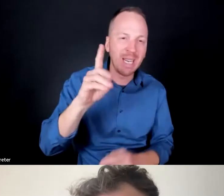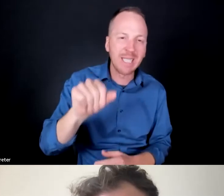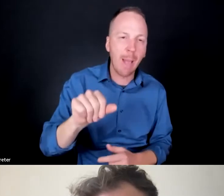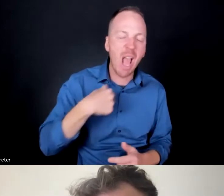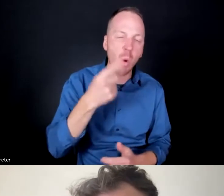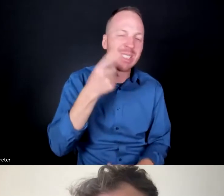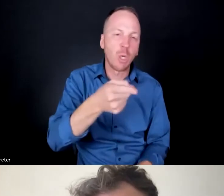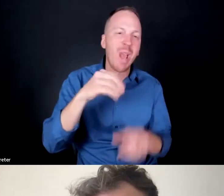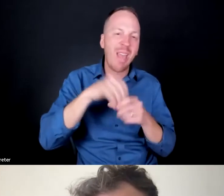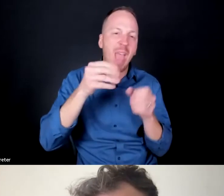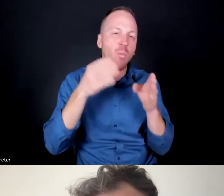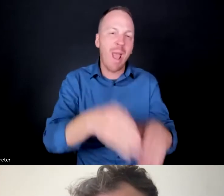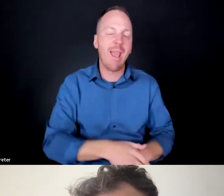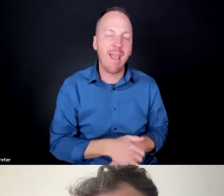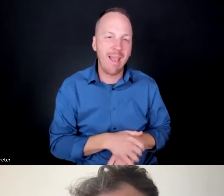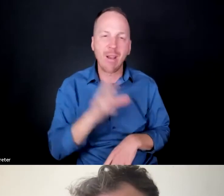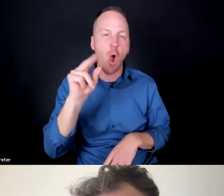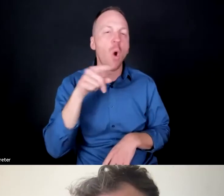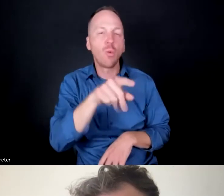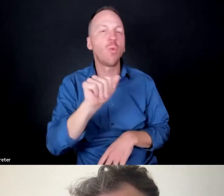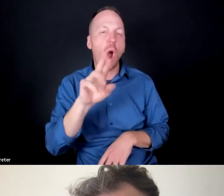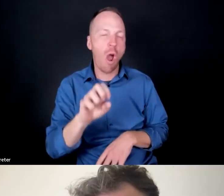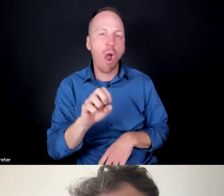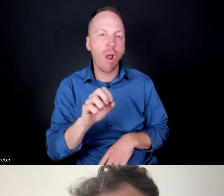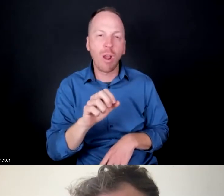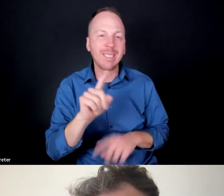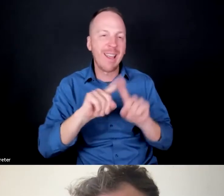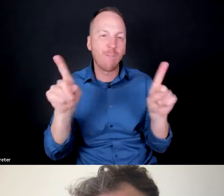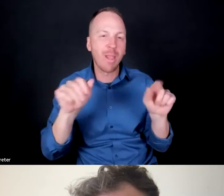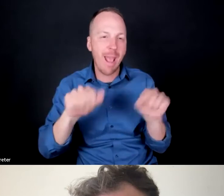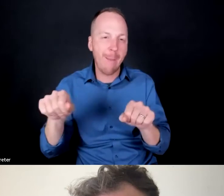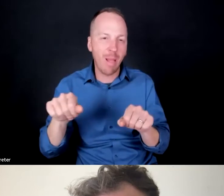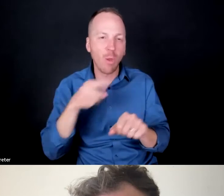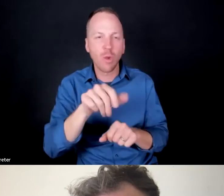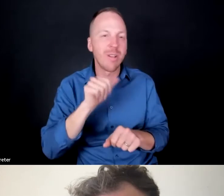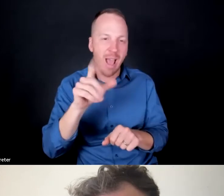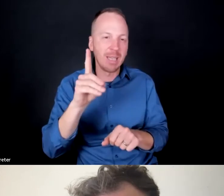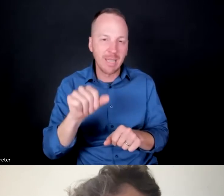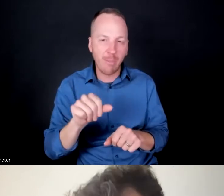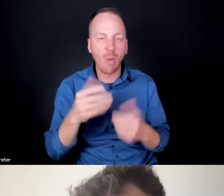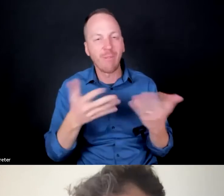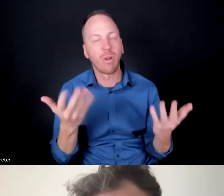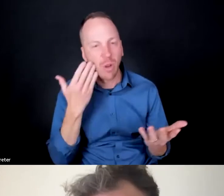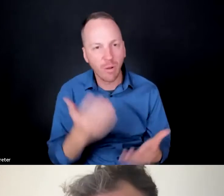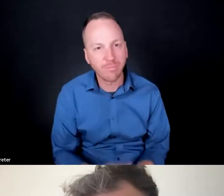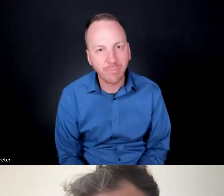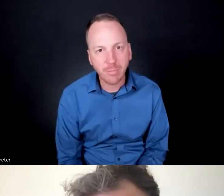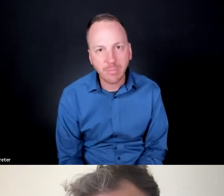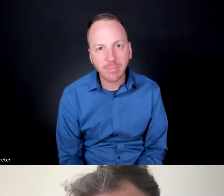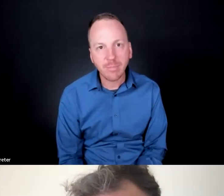don't see you in that way. Like, I see you as differently abled or whatever.